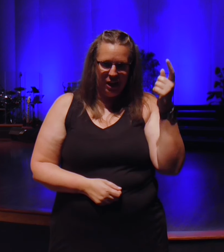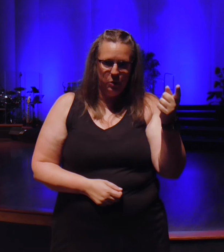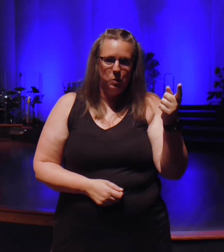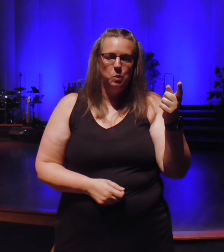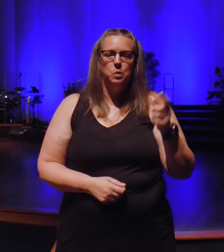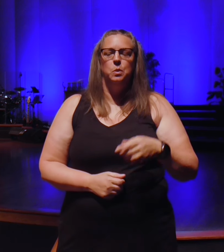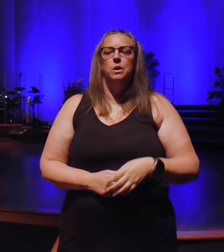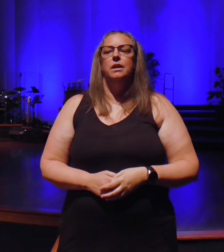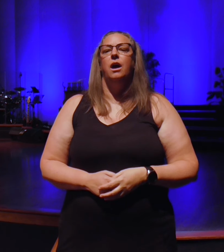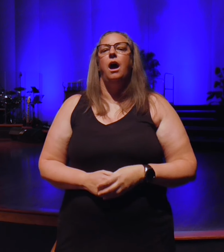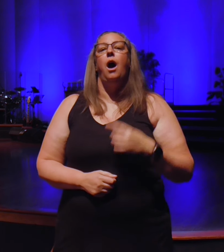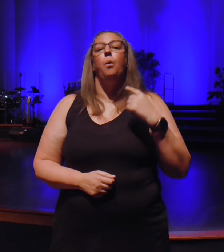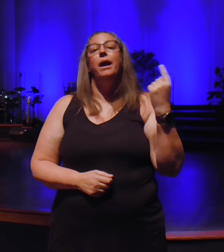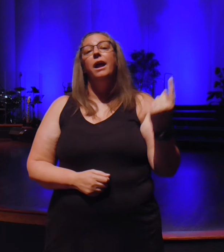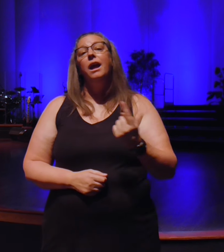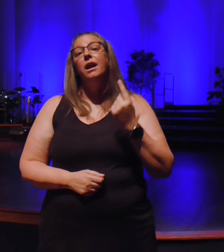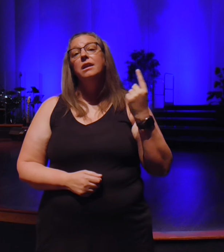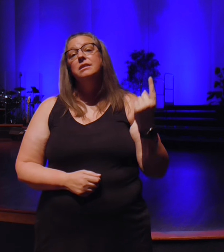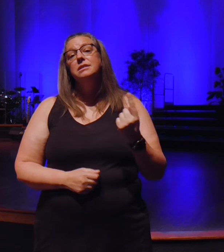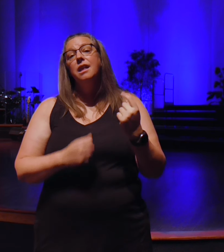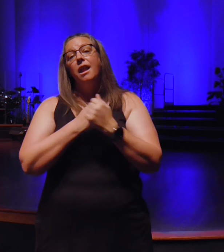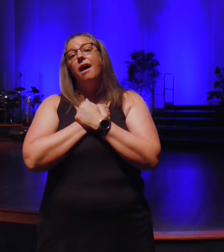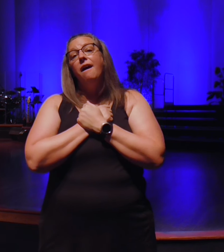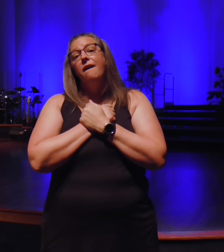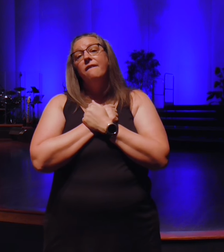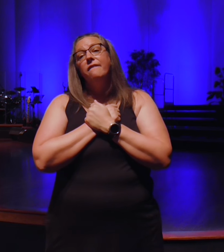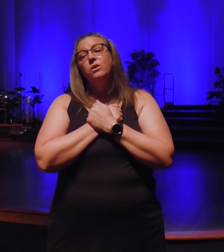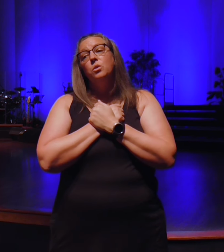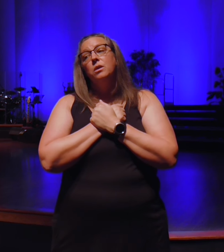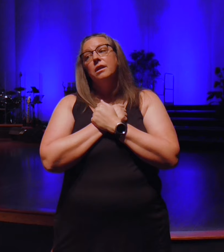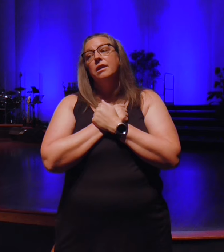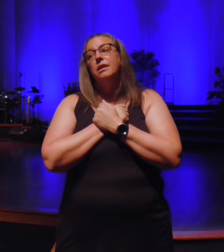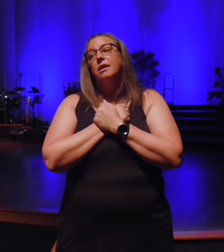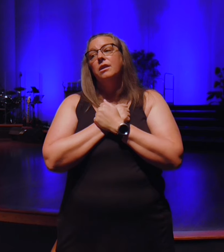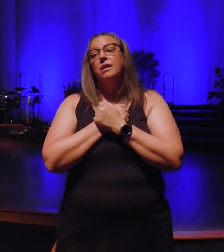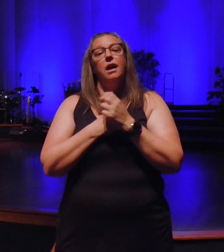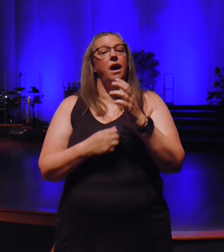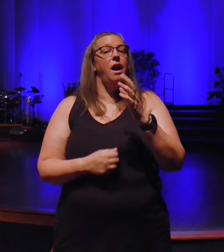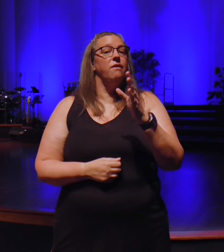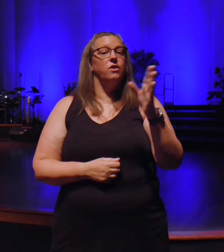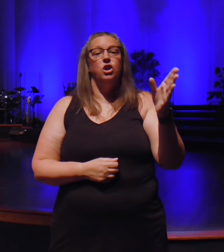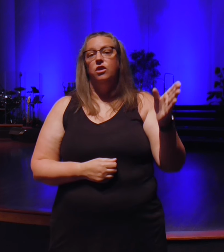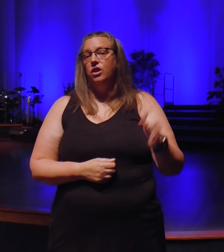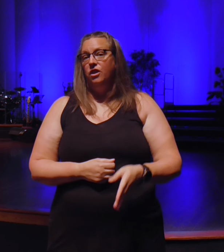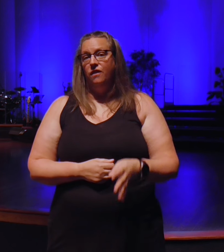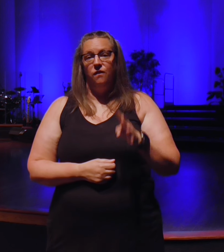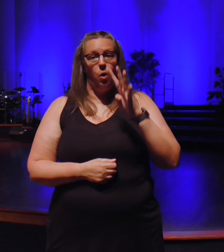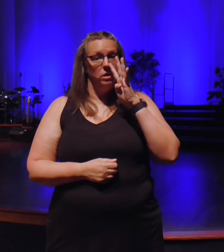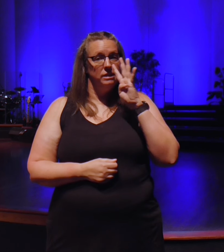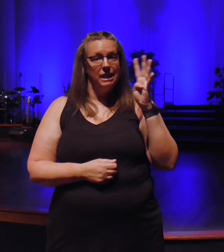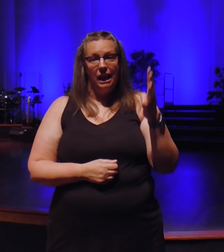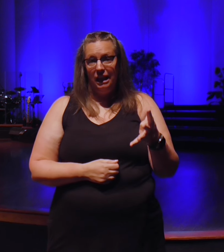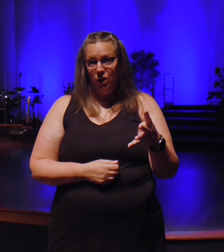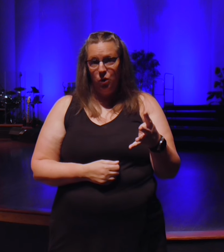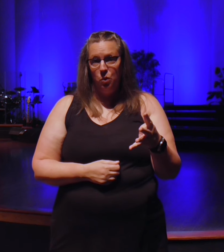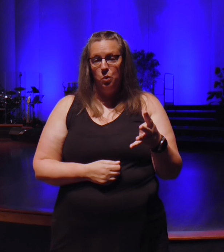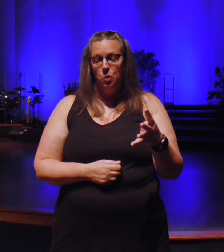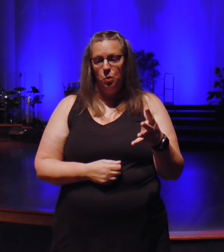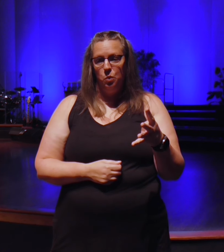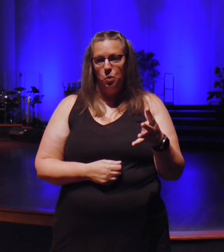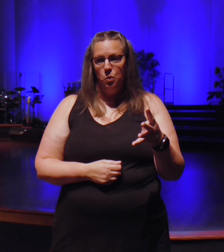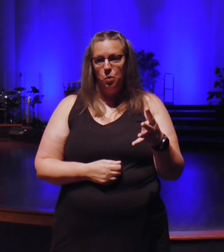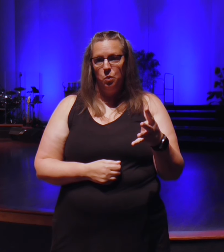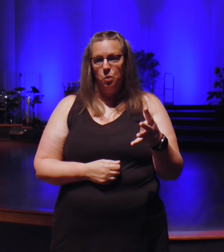you. I will always love you. I will never forsake you.